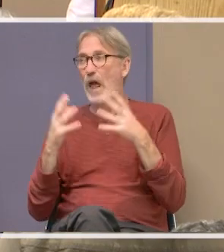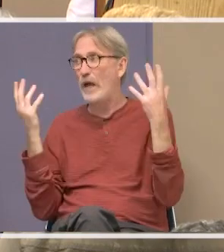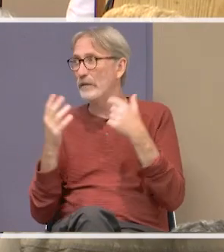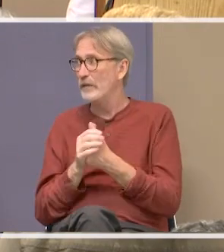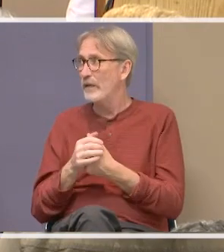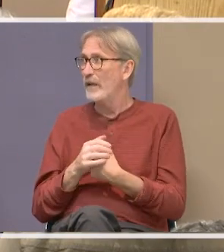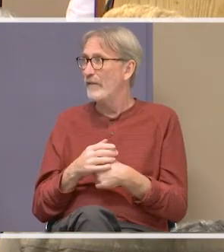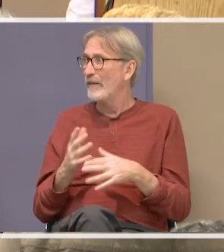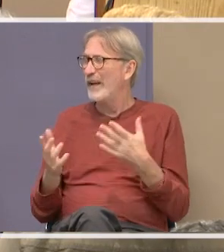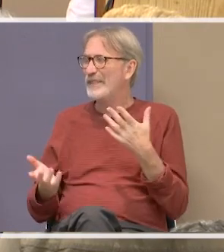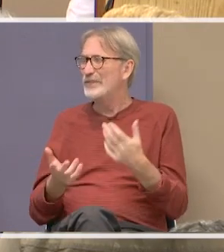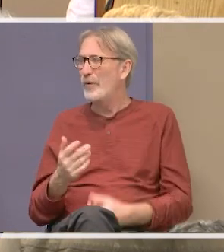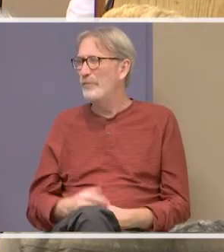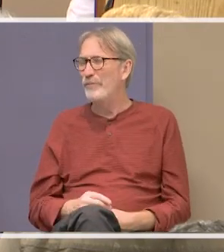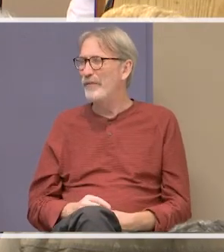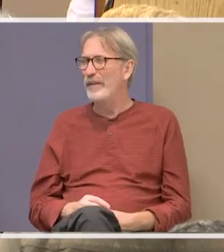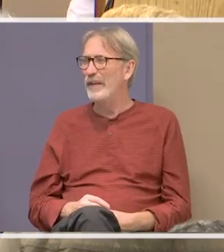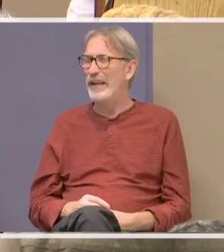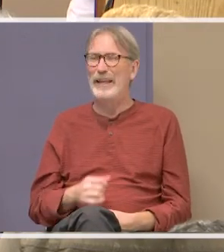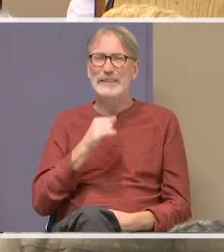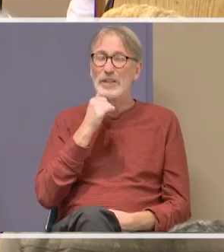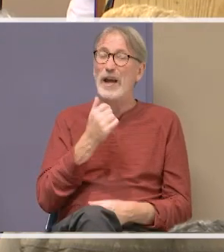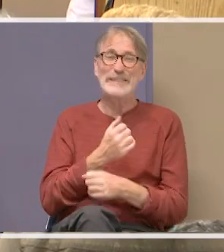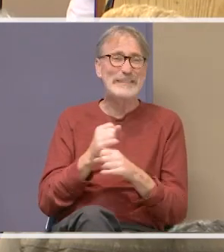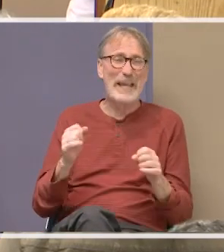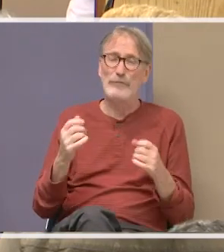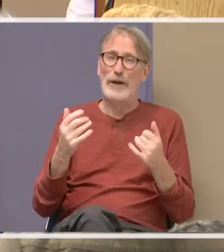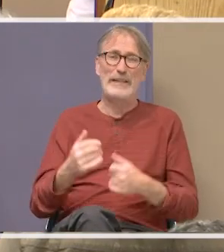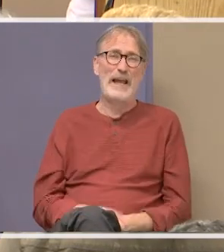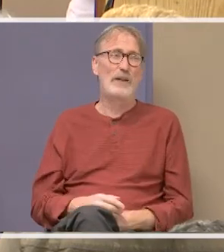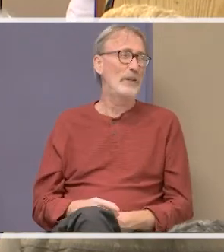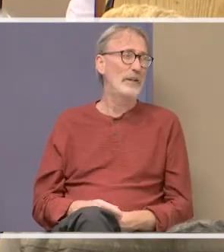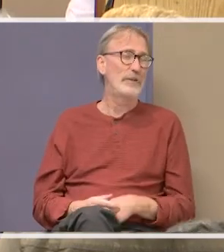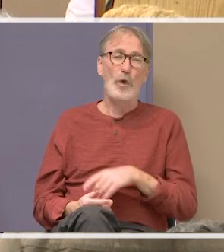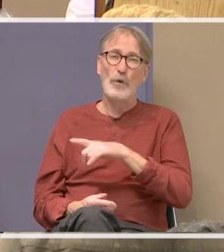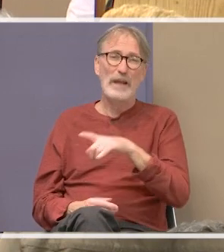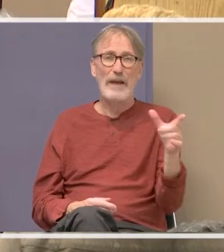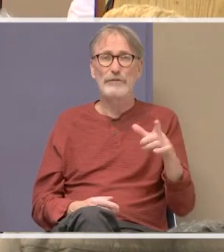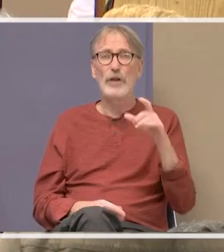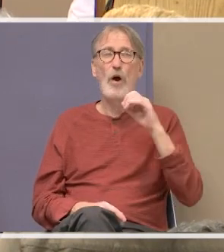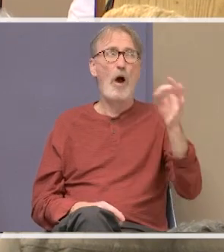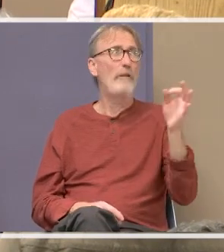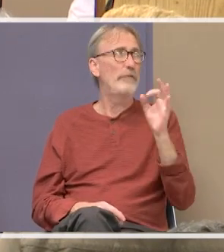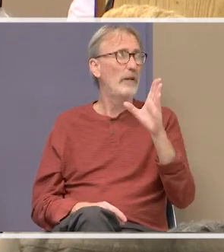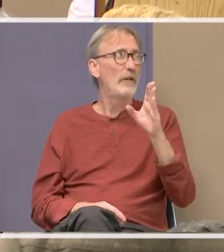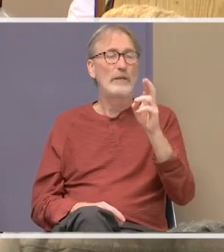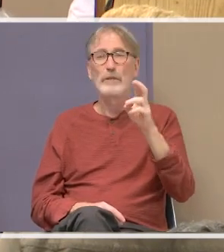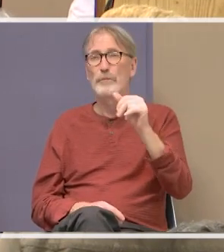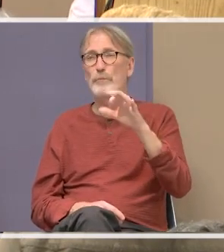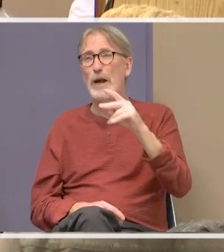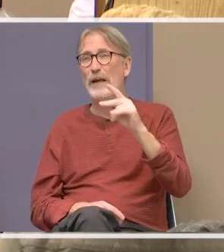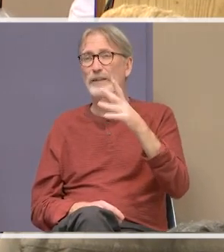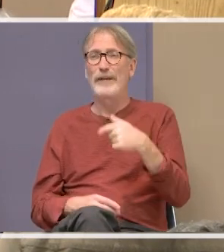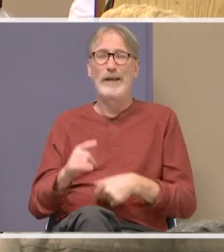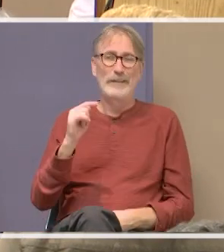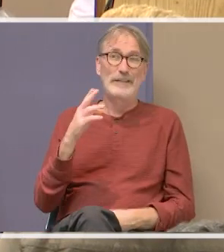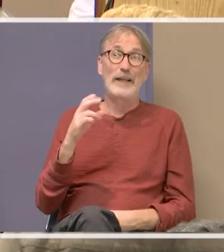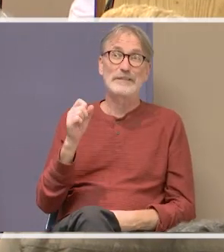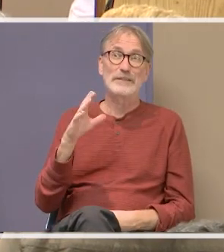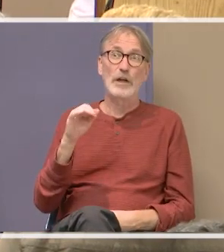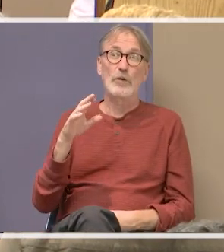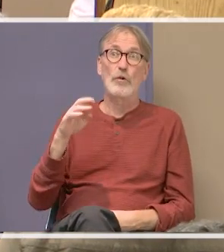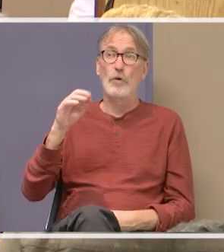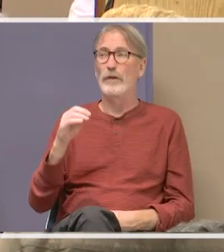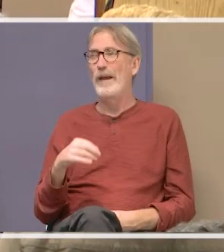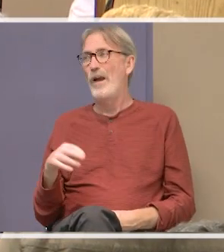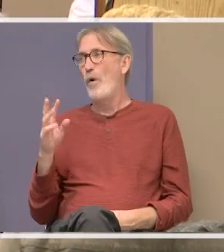They're turning. So that it's not safe right now to turn left off Braddock, whether it's Tuscarora, Brashear, Waverly,